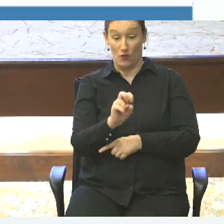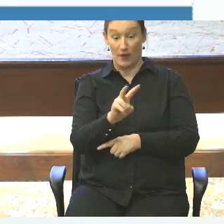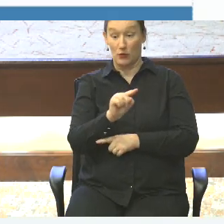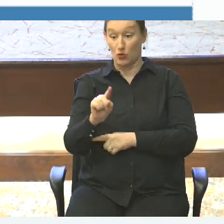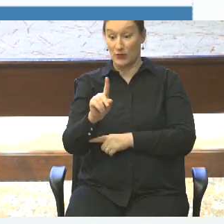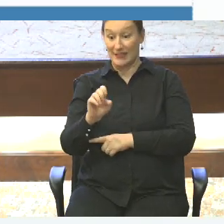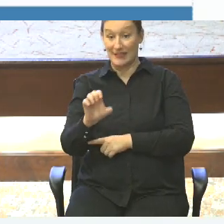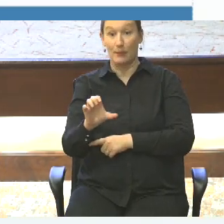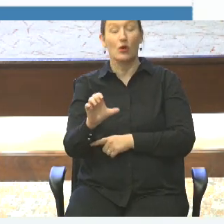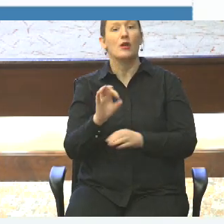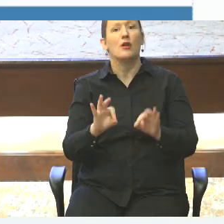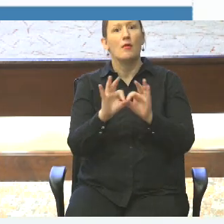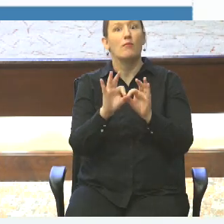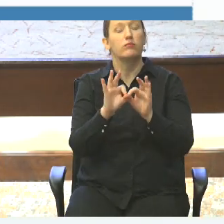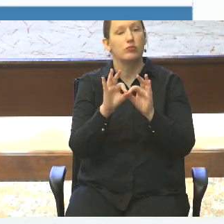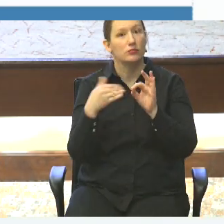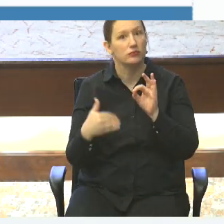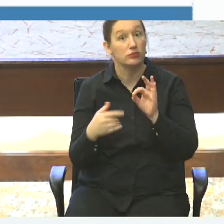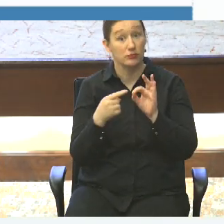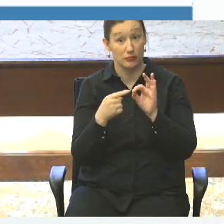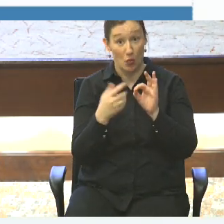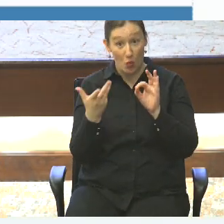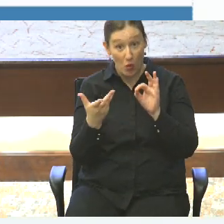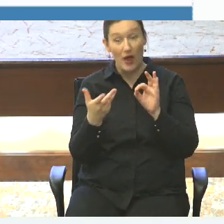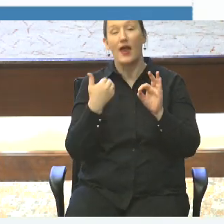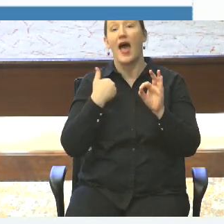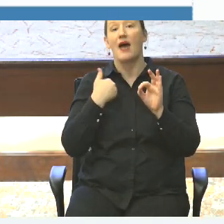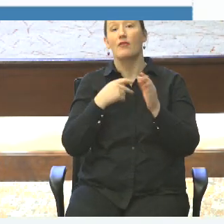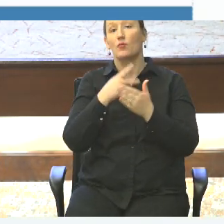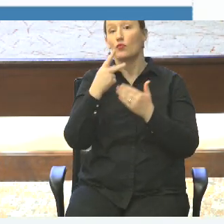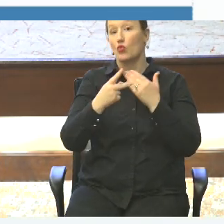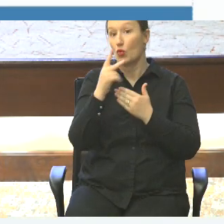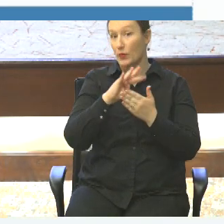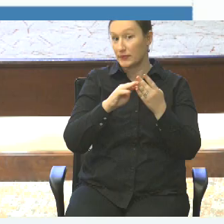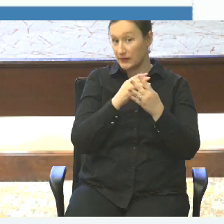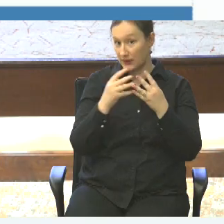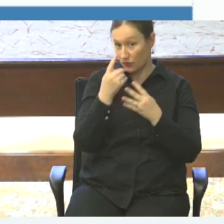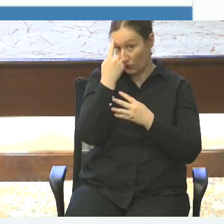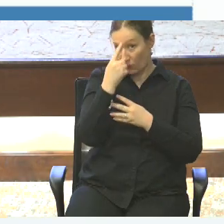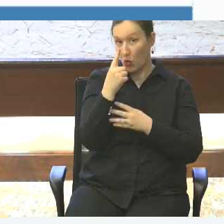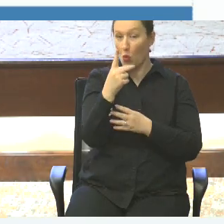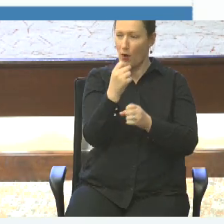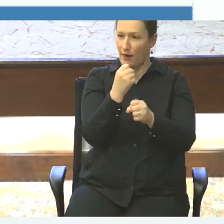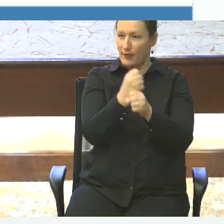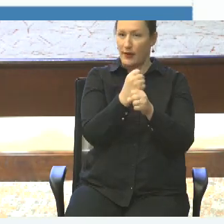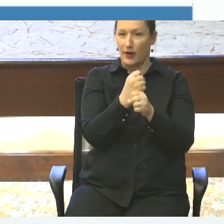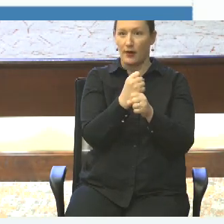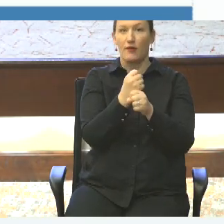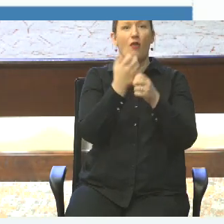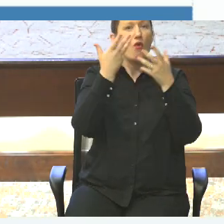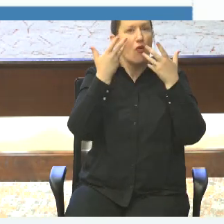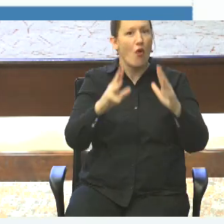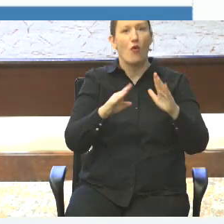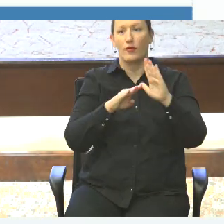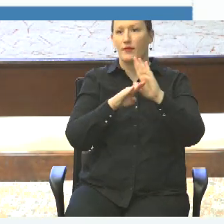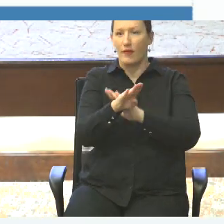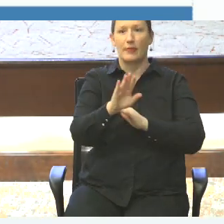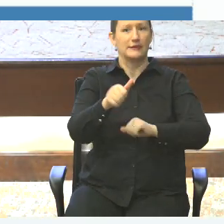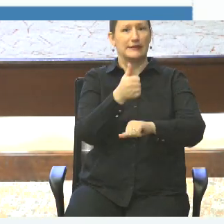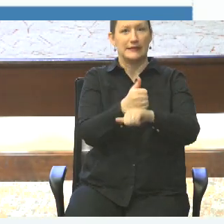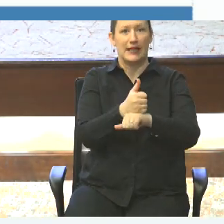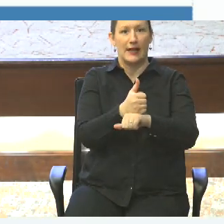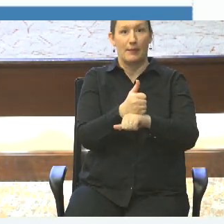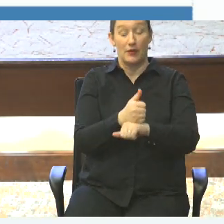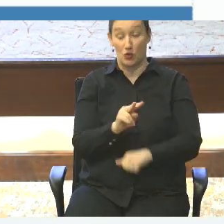the key piece here is we would have a programming schedule for year one, fully developed between the month